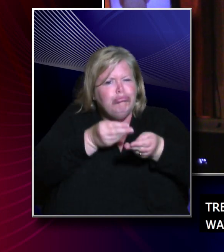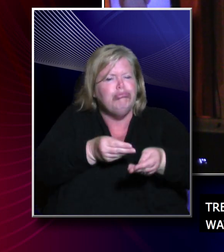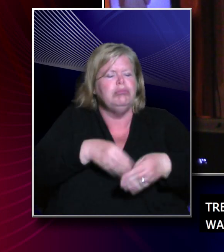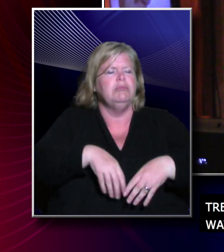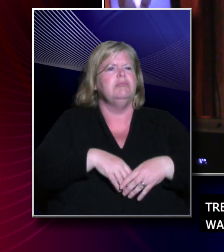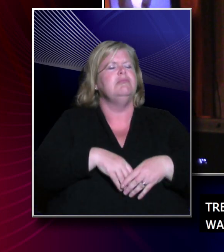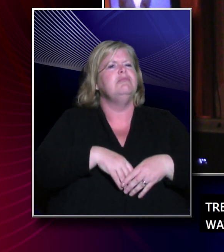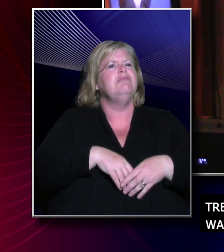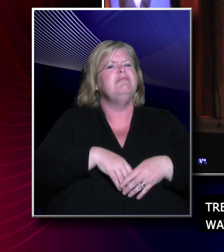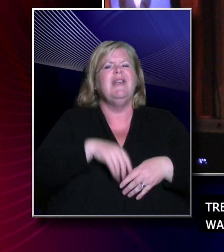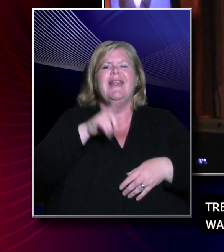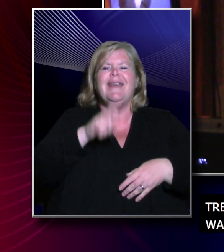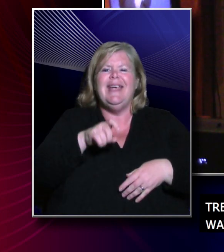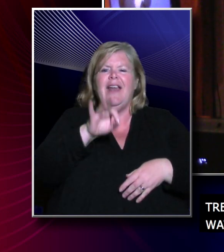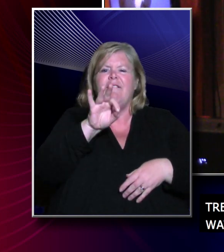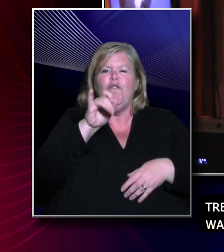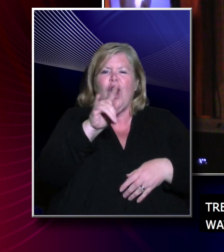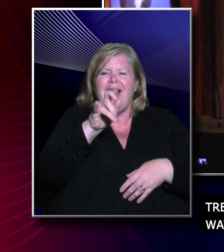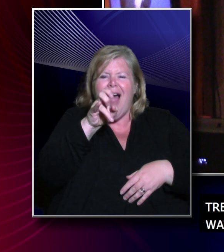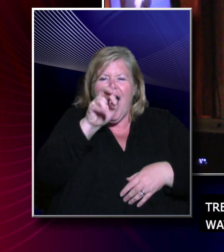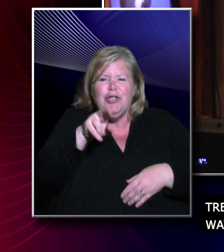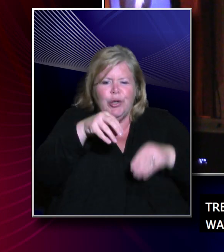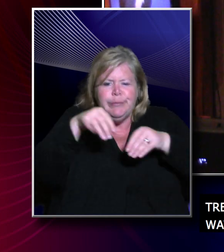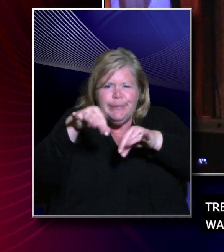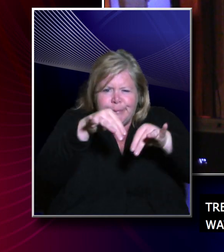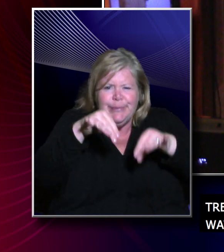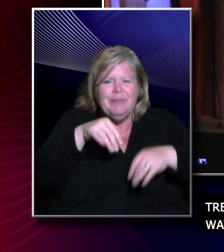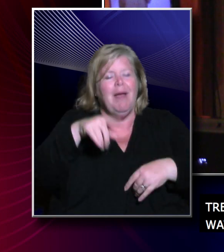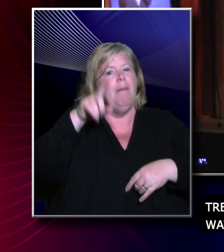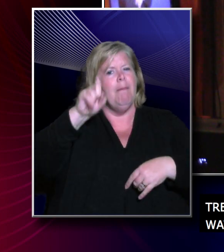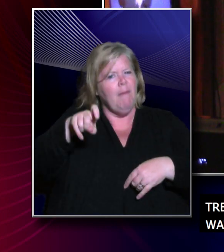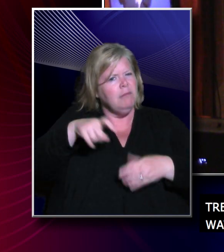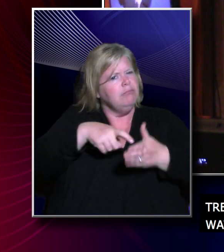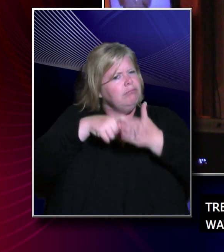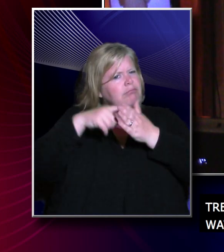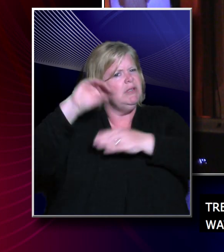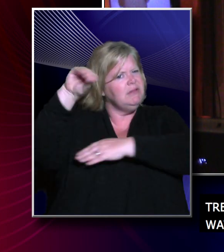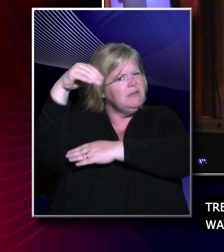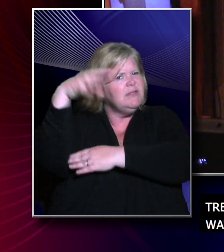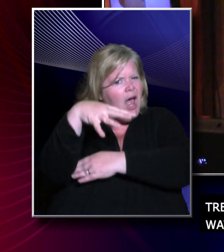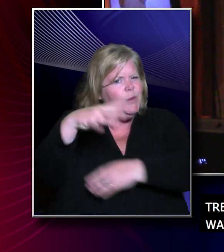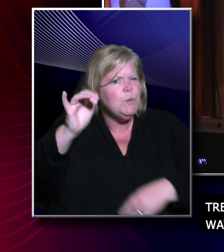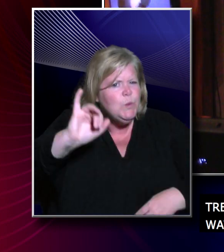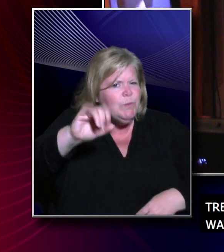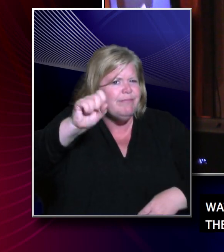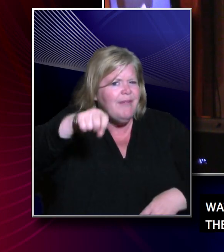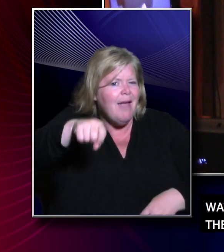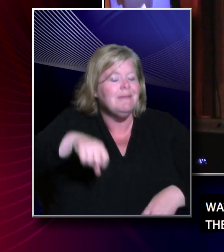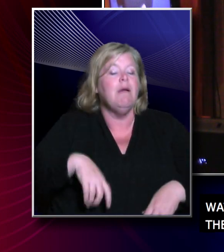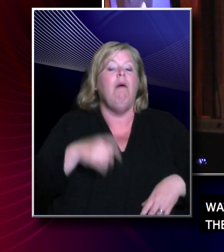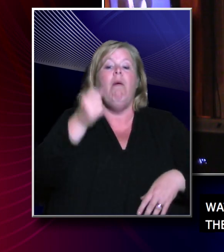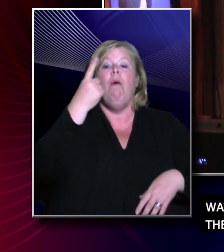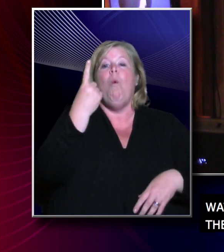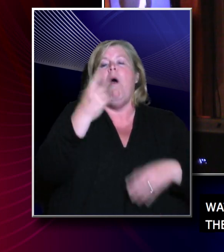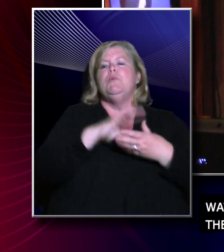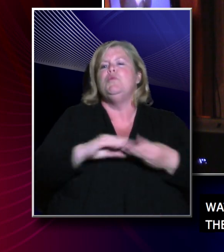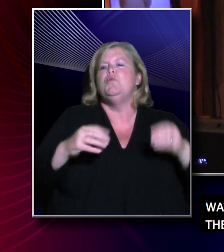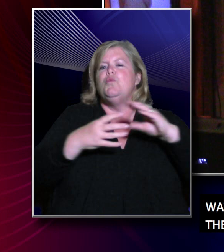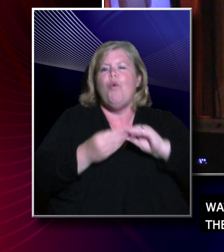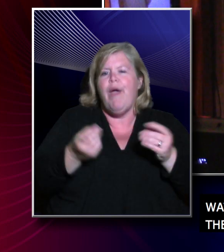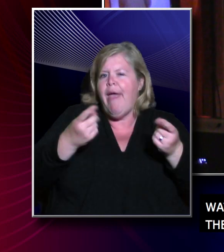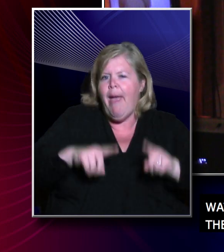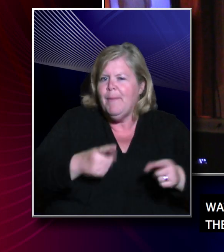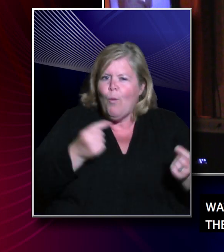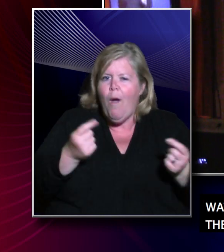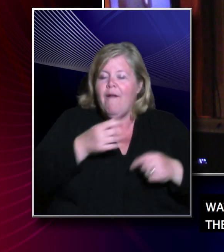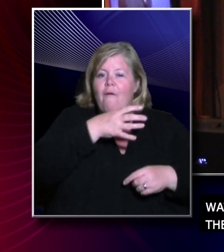needs fertilizing. It needs sunshine. And there's a story that a farmer decided one day